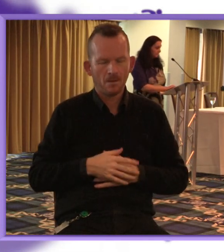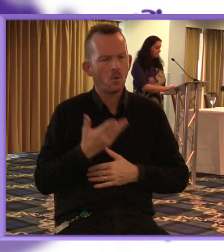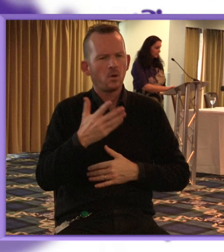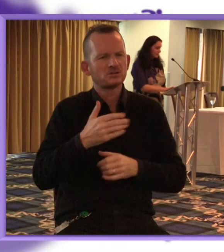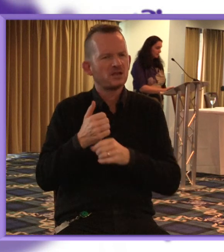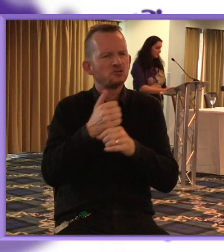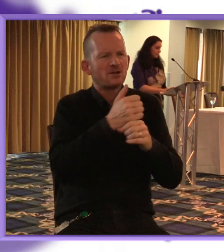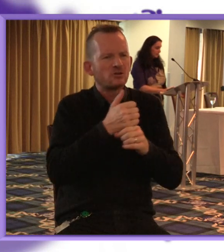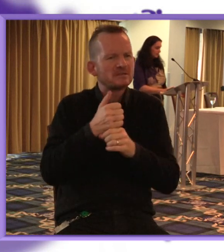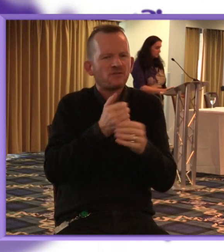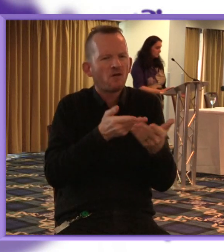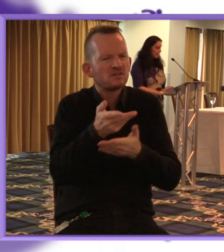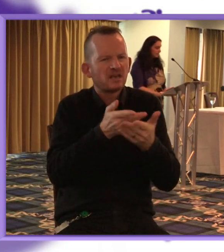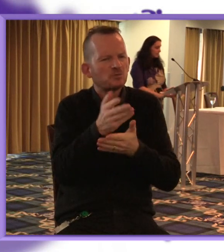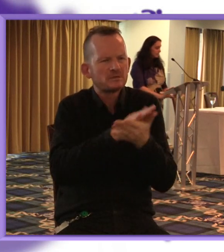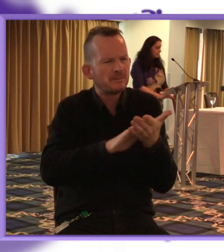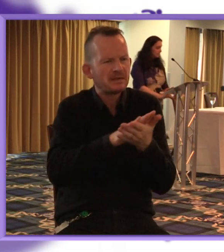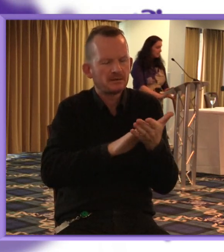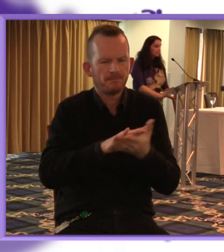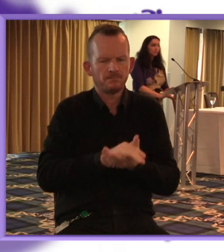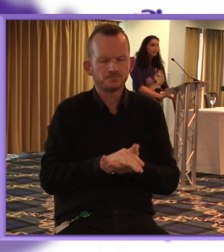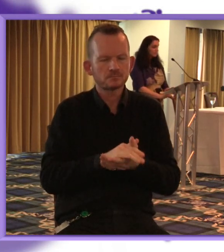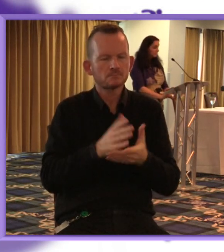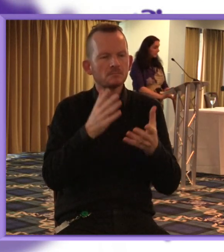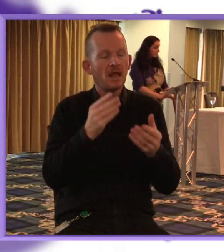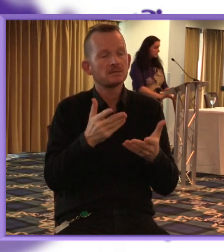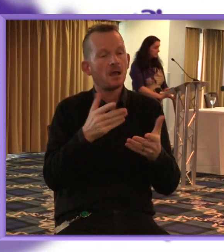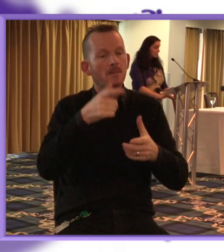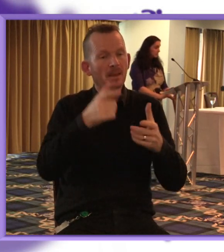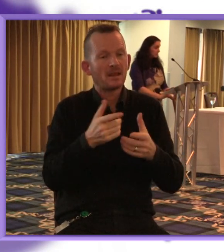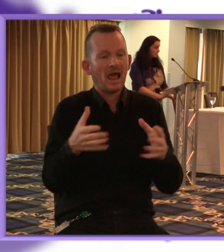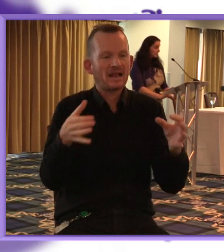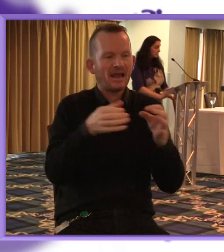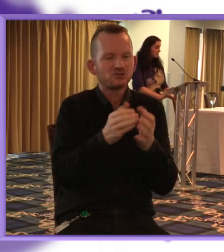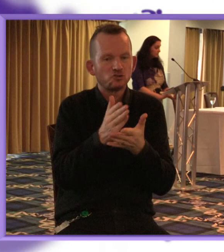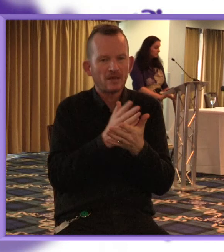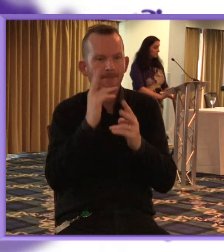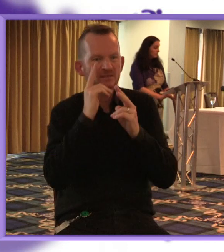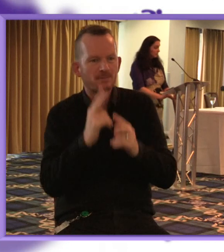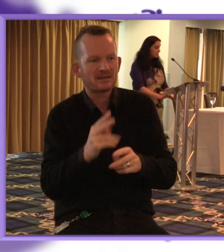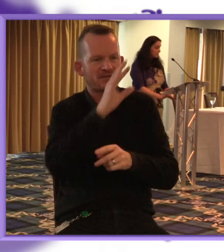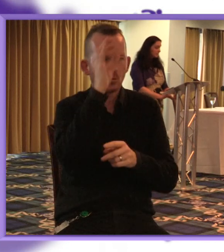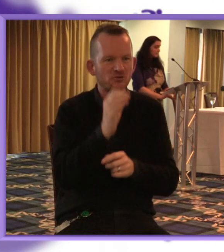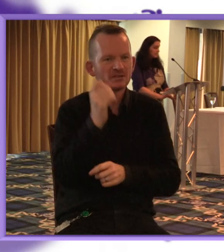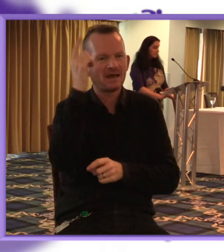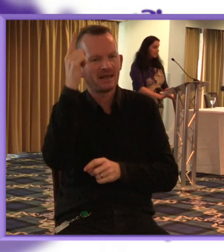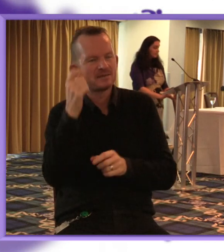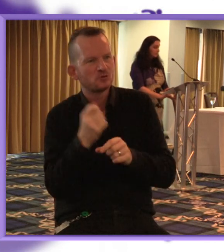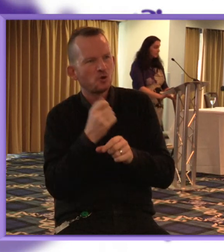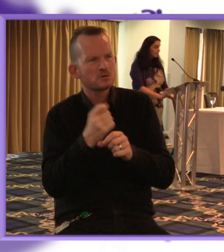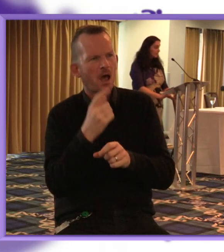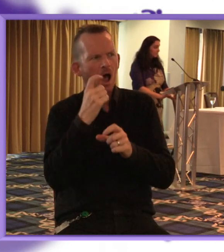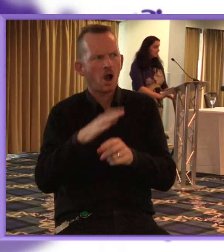then? So apparently it has people engaged in the sharing of perspectives, questions and ideas that produce a common understanding and